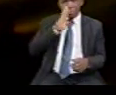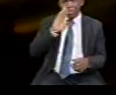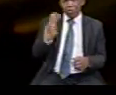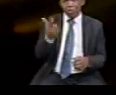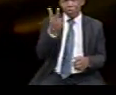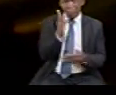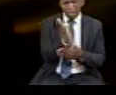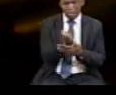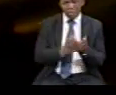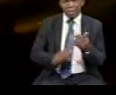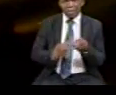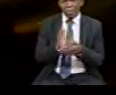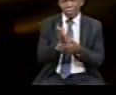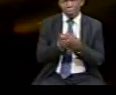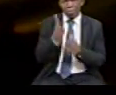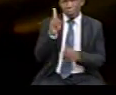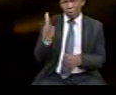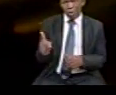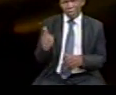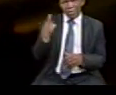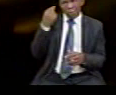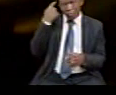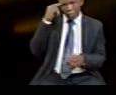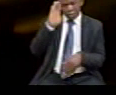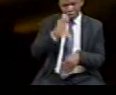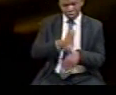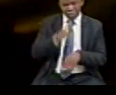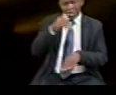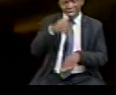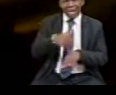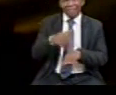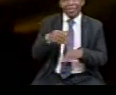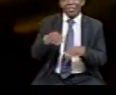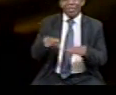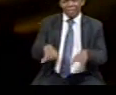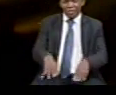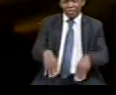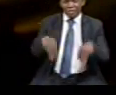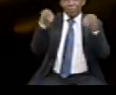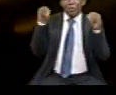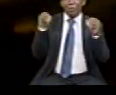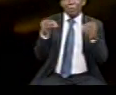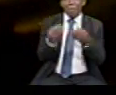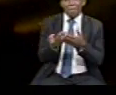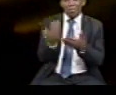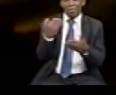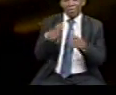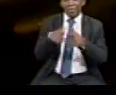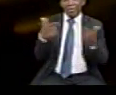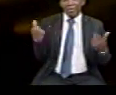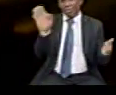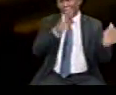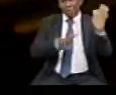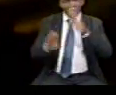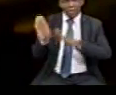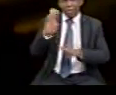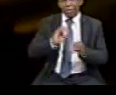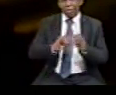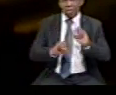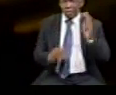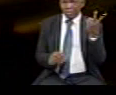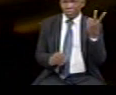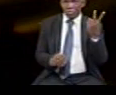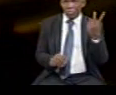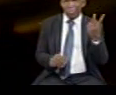will come for the church at the rapture before the great tribulation. Number two, he will